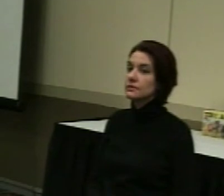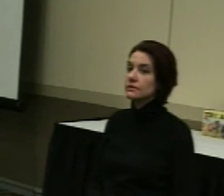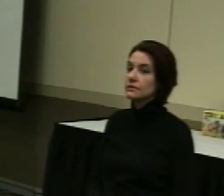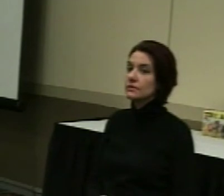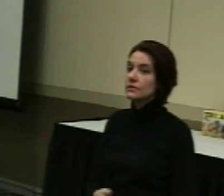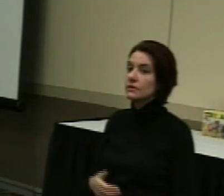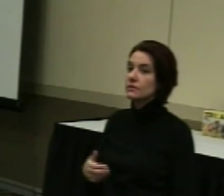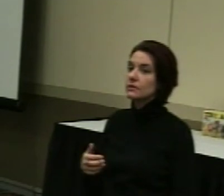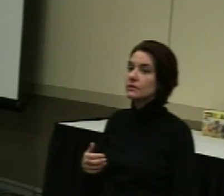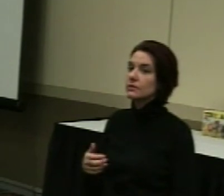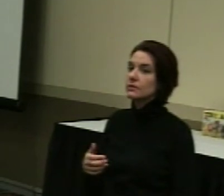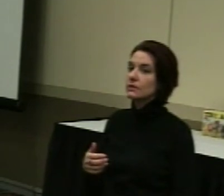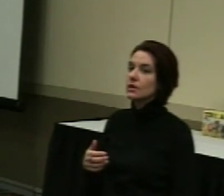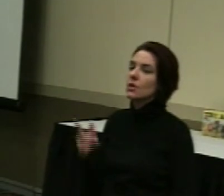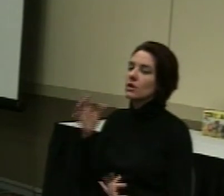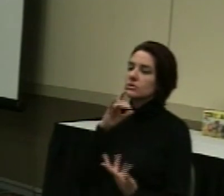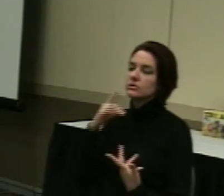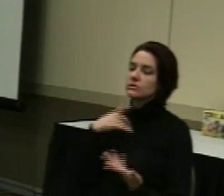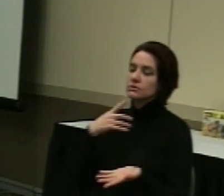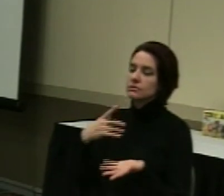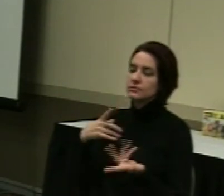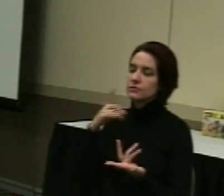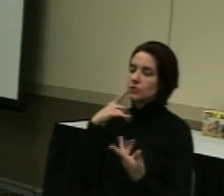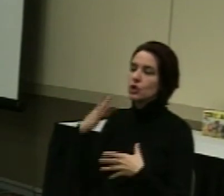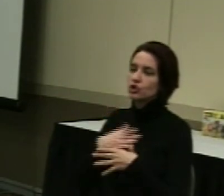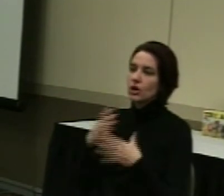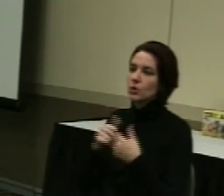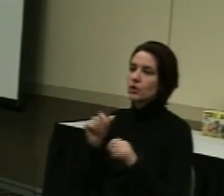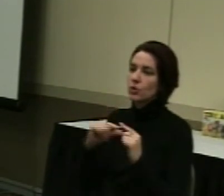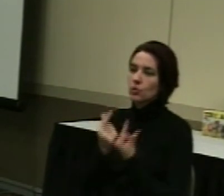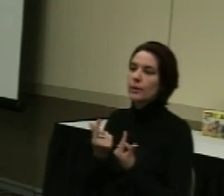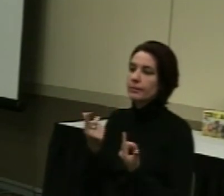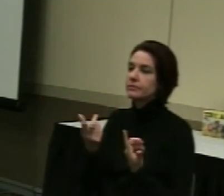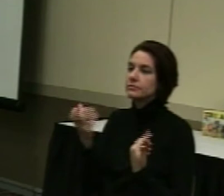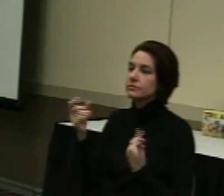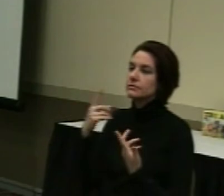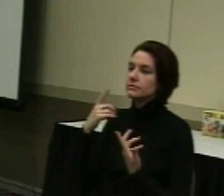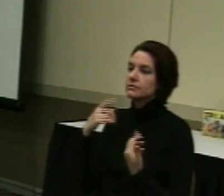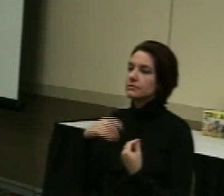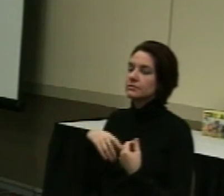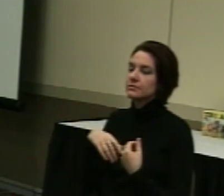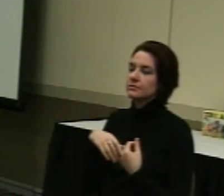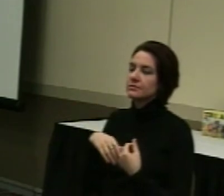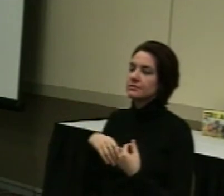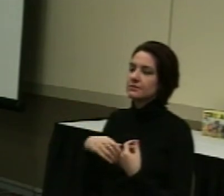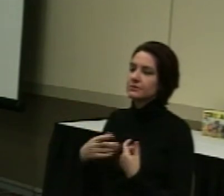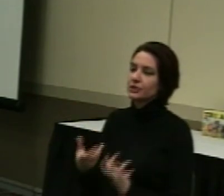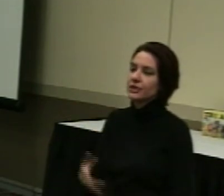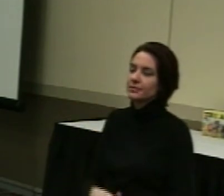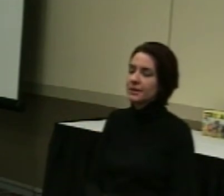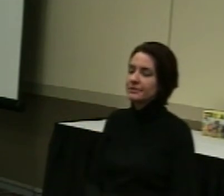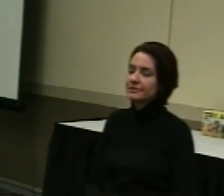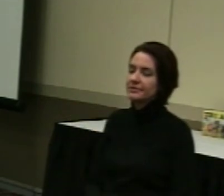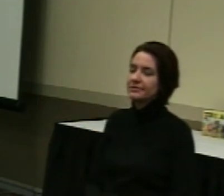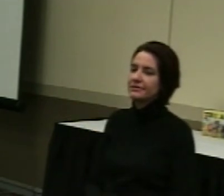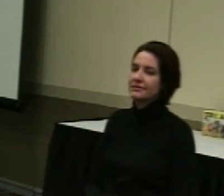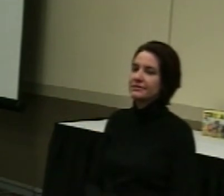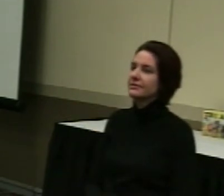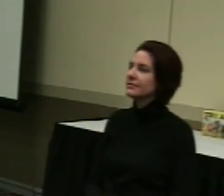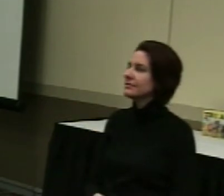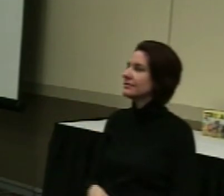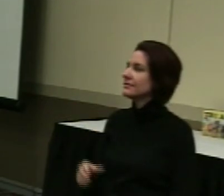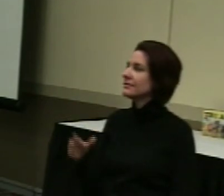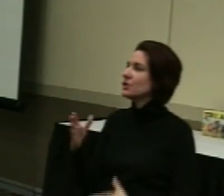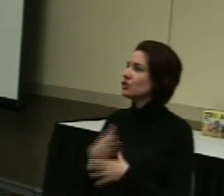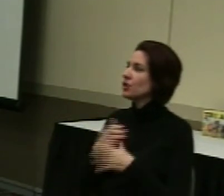you? Yeah? She has a lot of health issues She has health issues. She and wrote. syndromes and various things, and